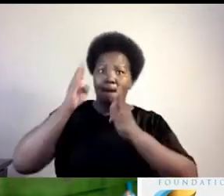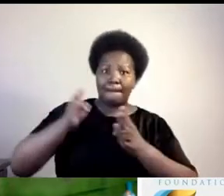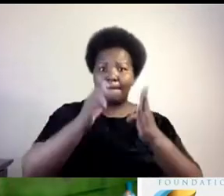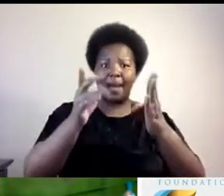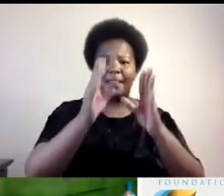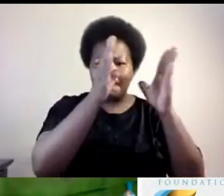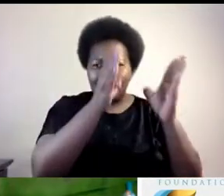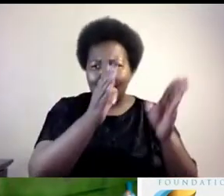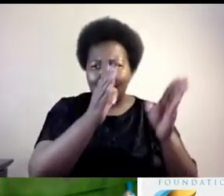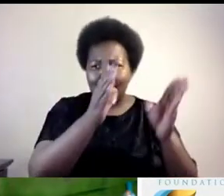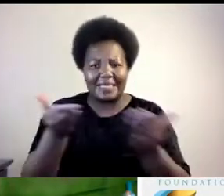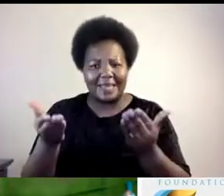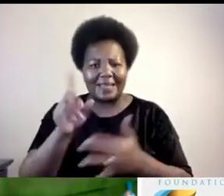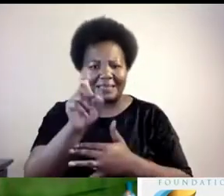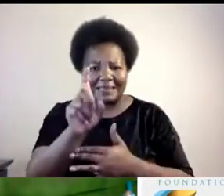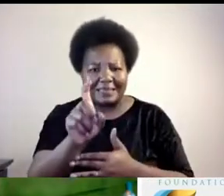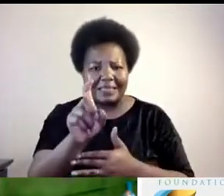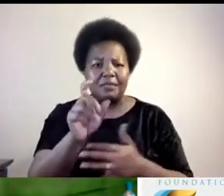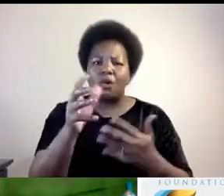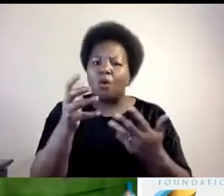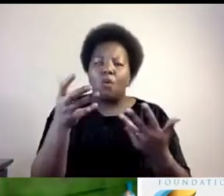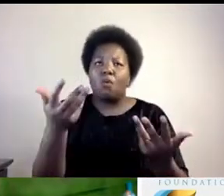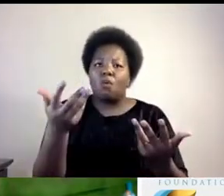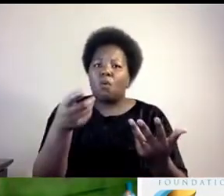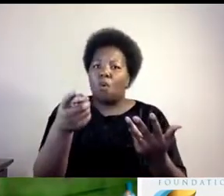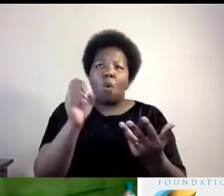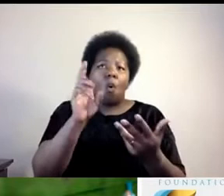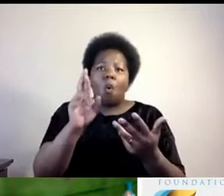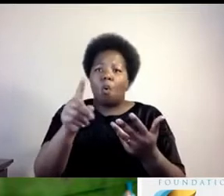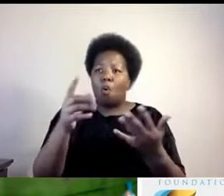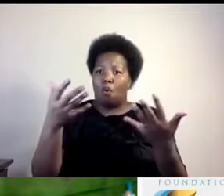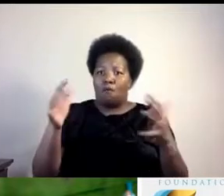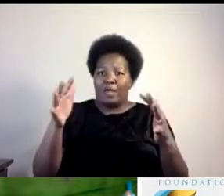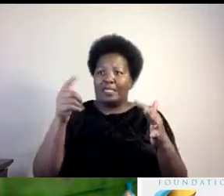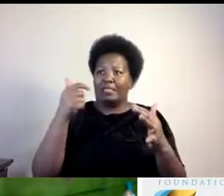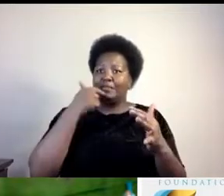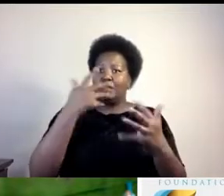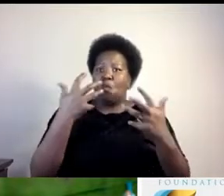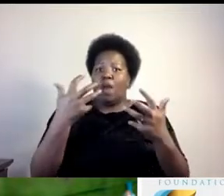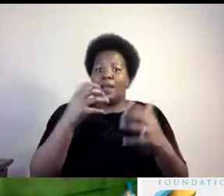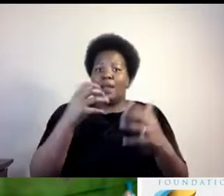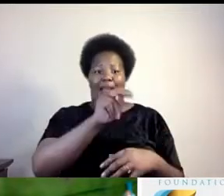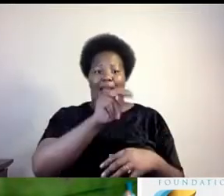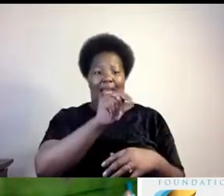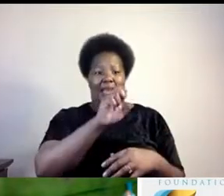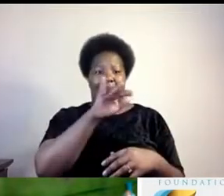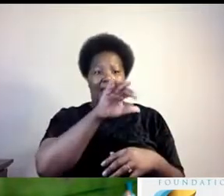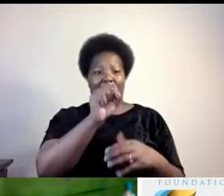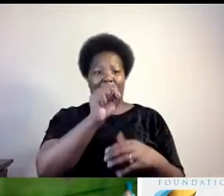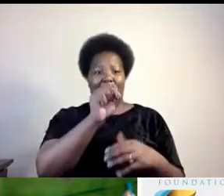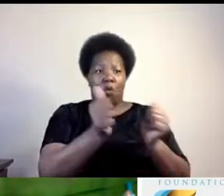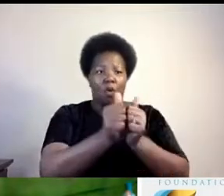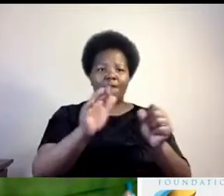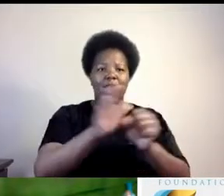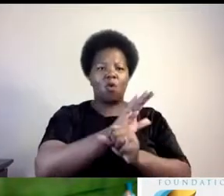they already came to wanting Nexus services with a fully designed